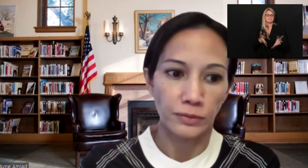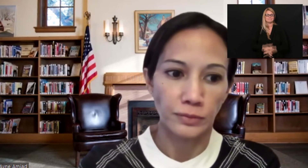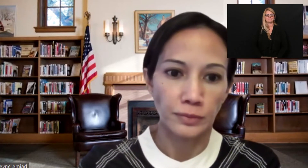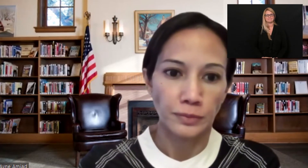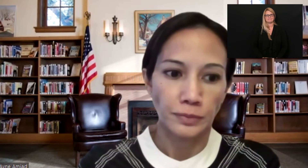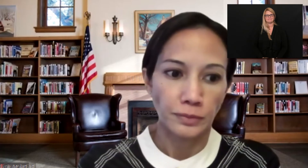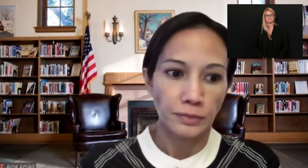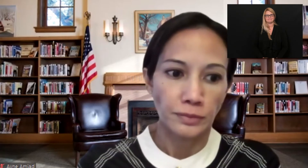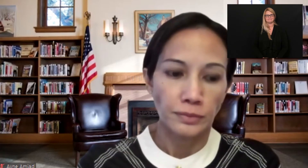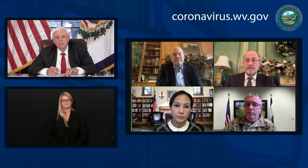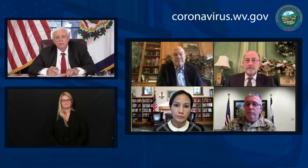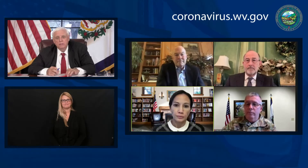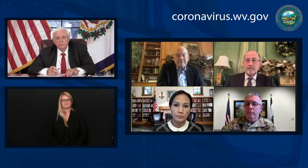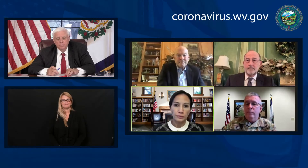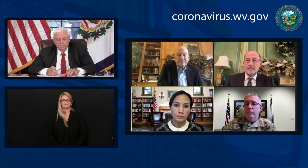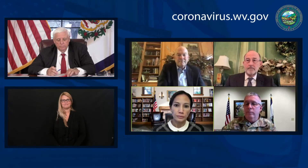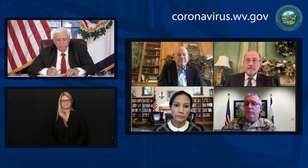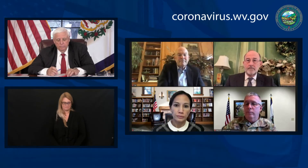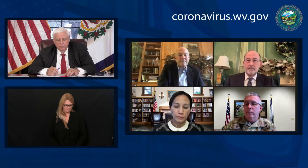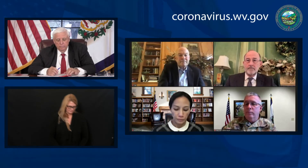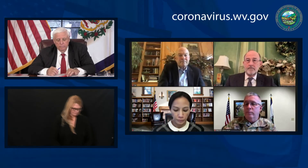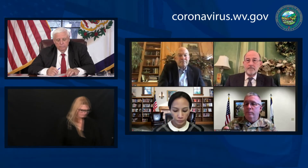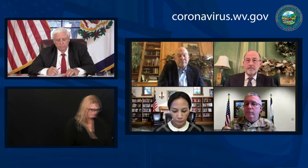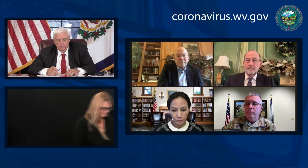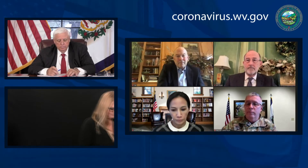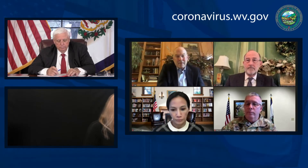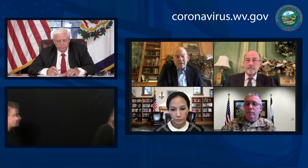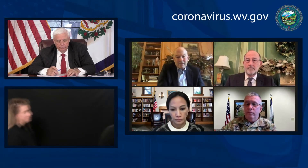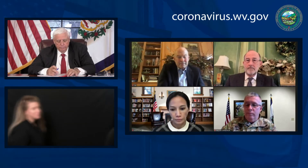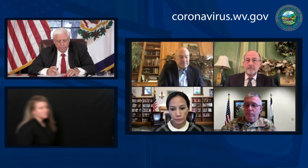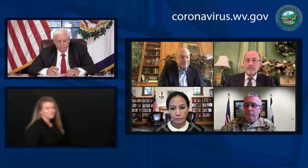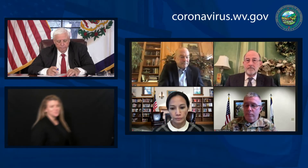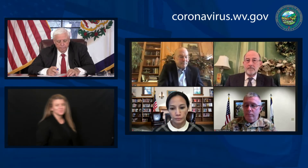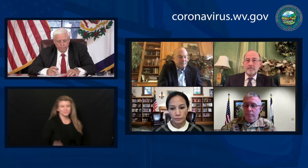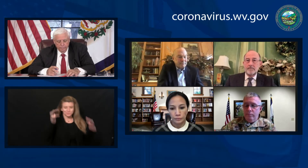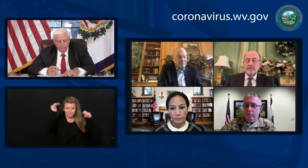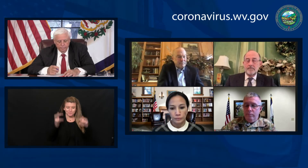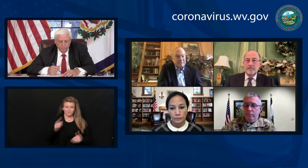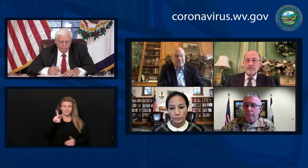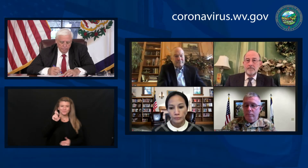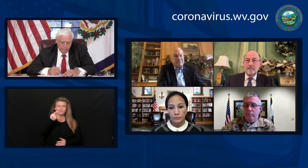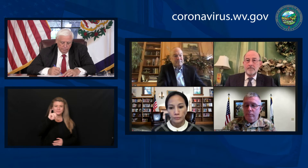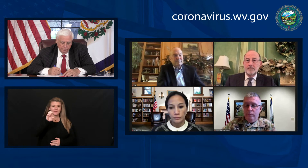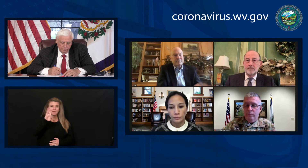you. All right, thank you, Stephen. Next to Kenny Bass, or WCHS and Fox 11.